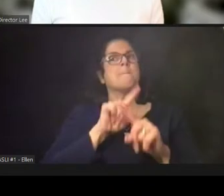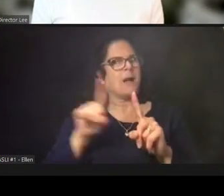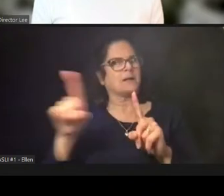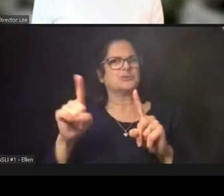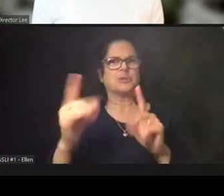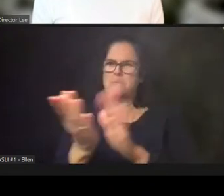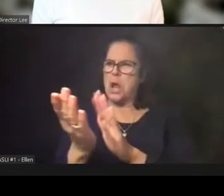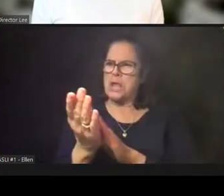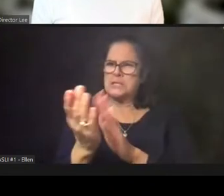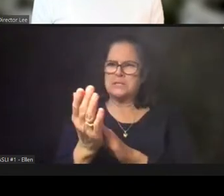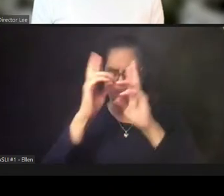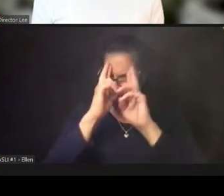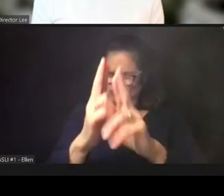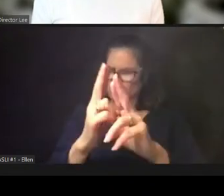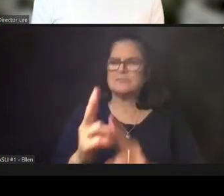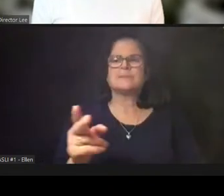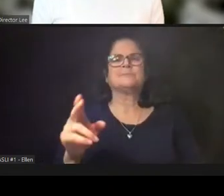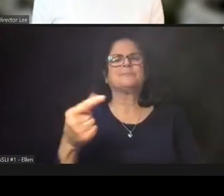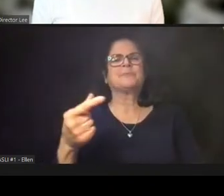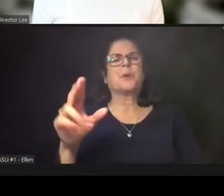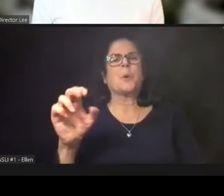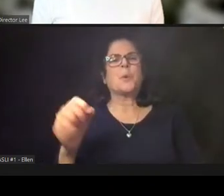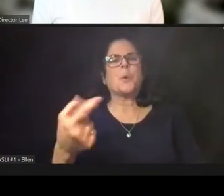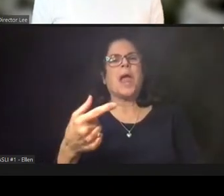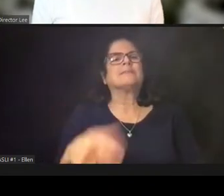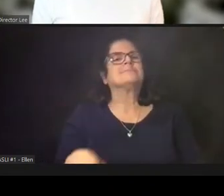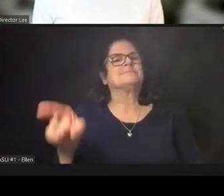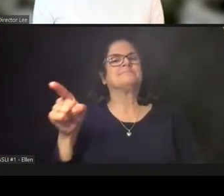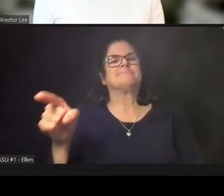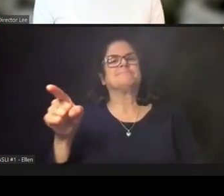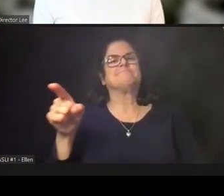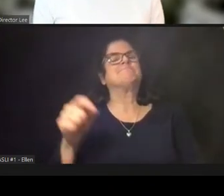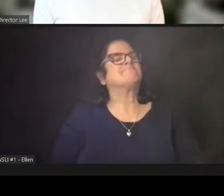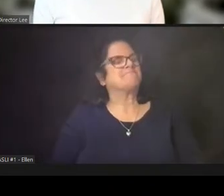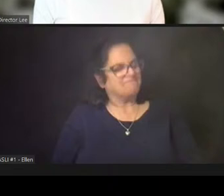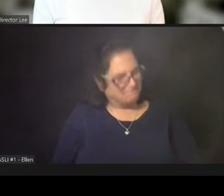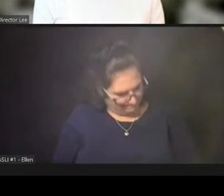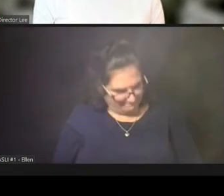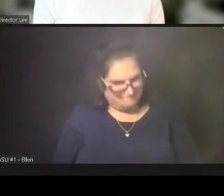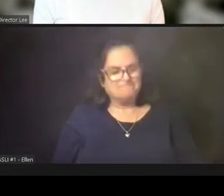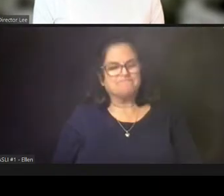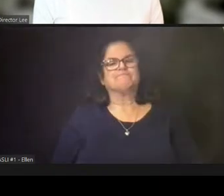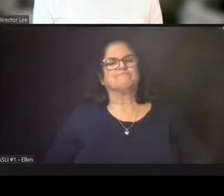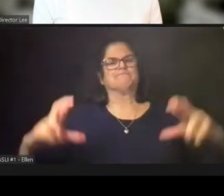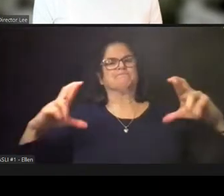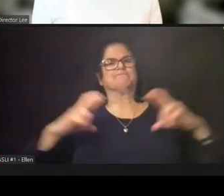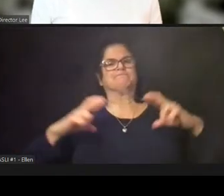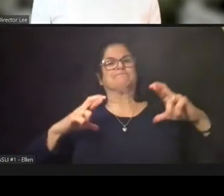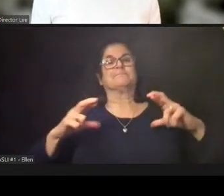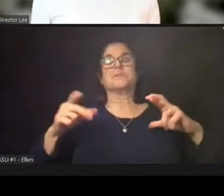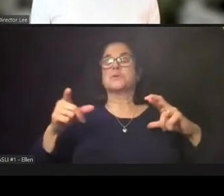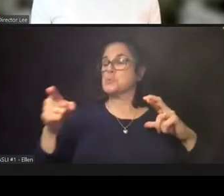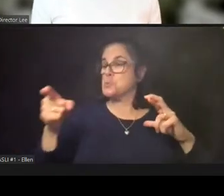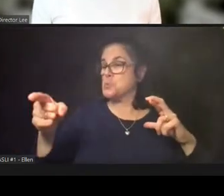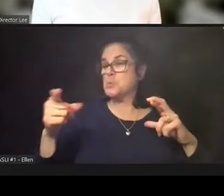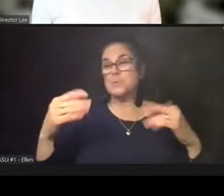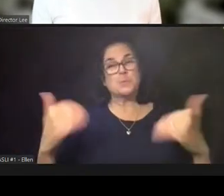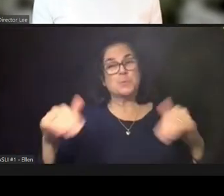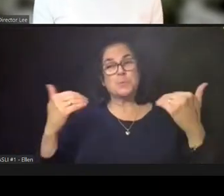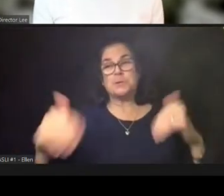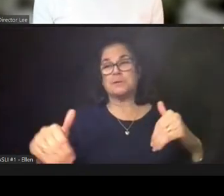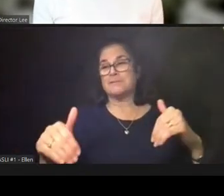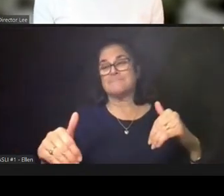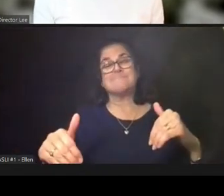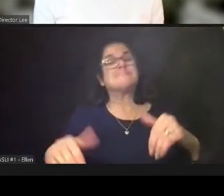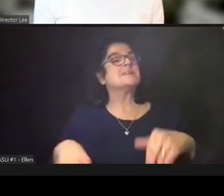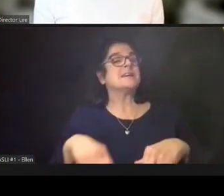can clearly say, as you come to the end of your career at CTA, that you lived up to Valerie's expectations.